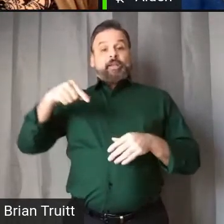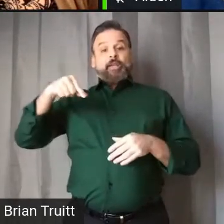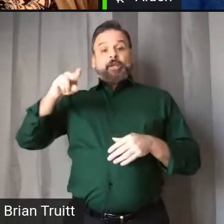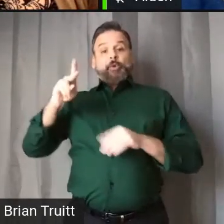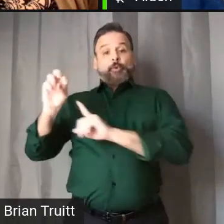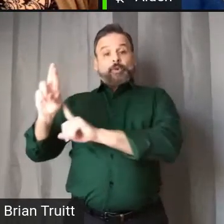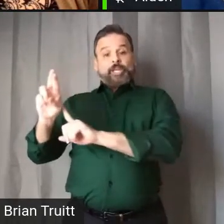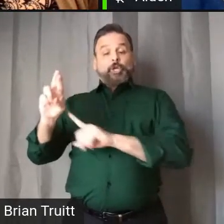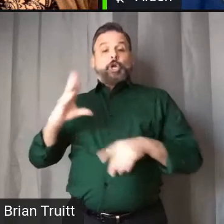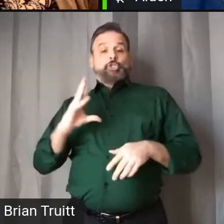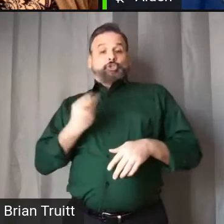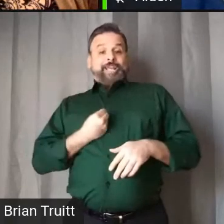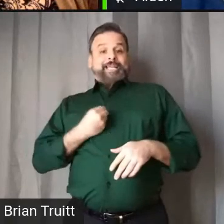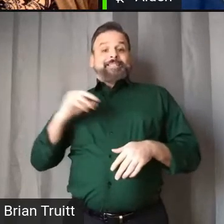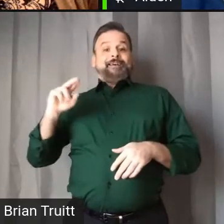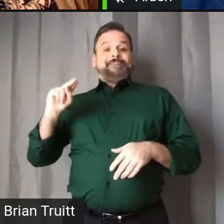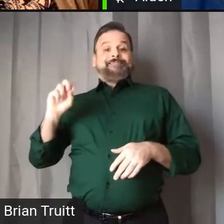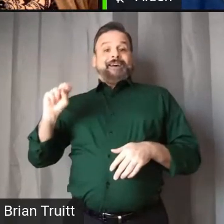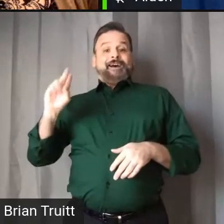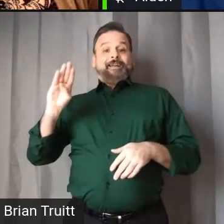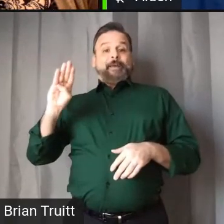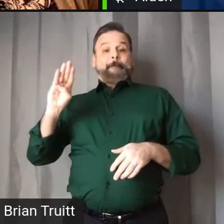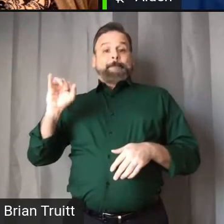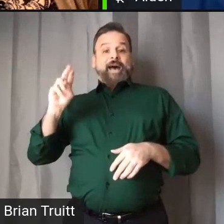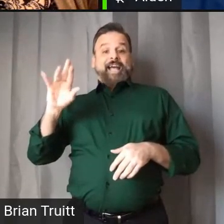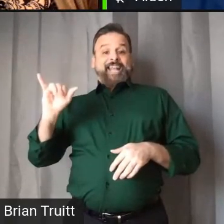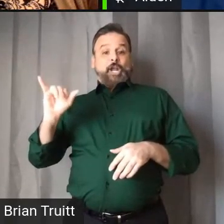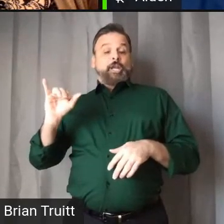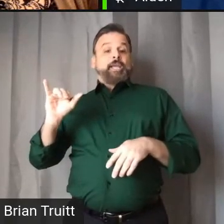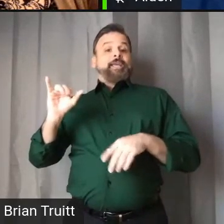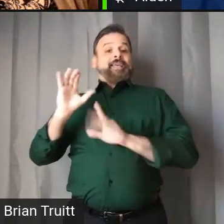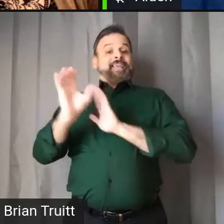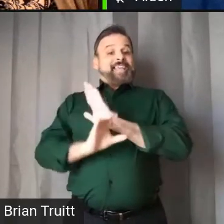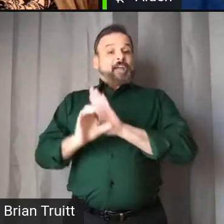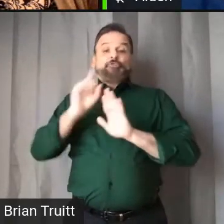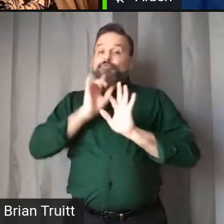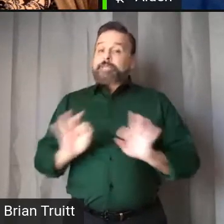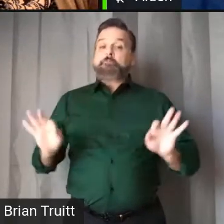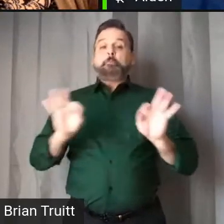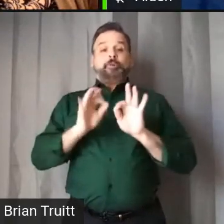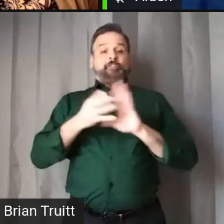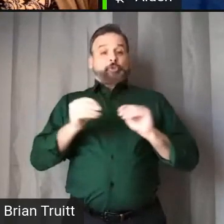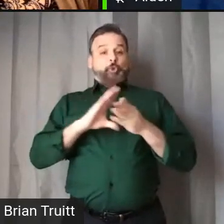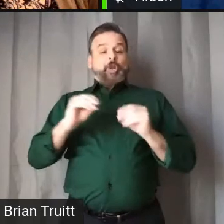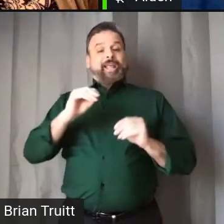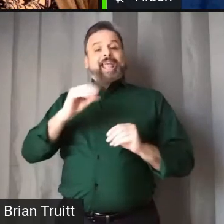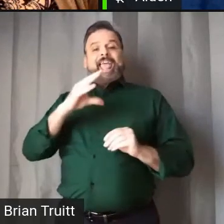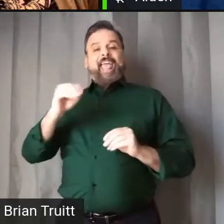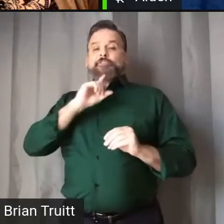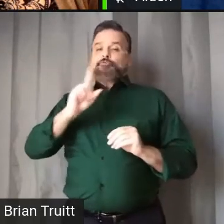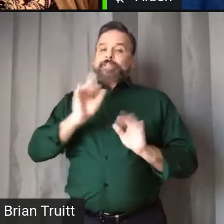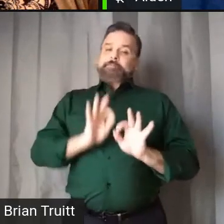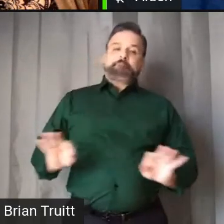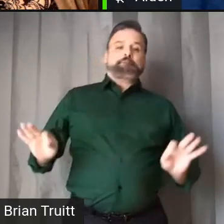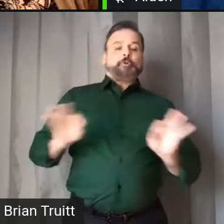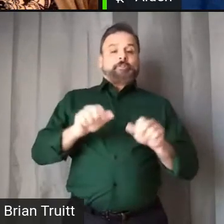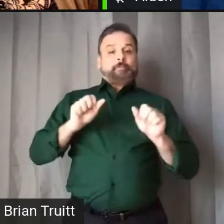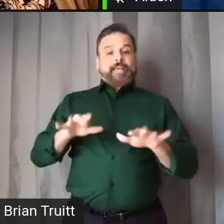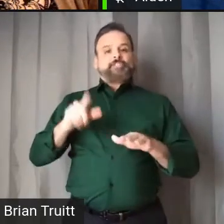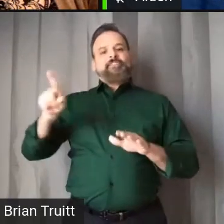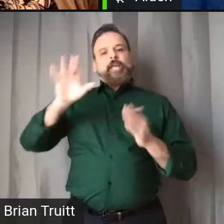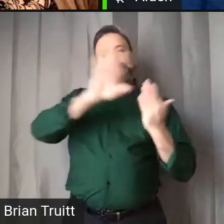and non-binary characters are central to the story. And in the same way, they're central to the magic. They're the ones painting